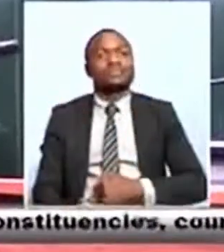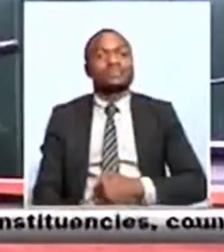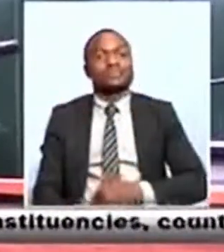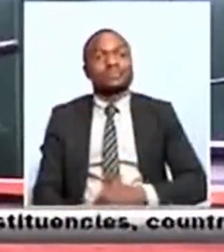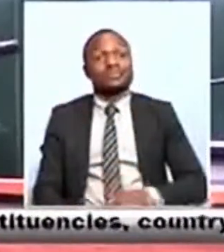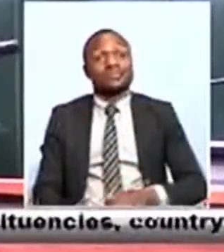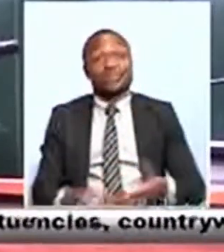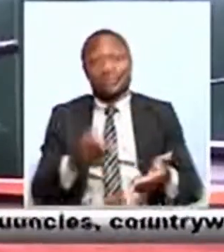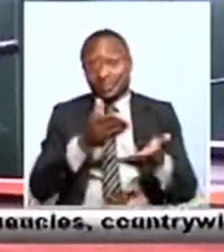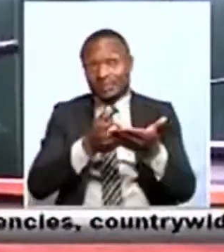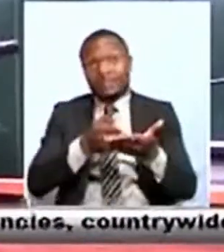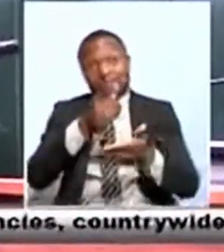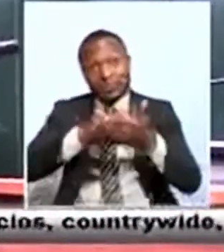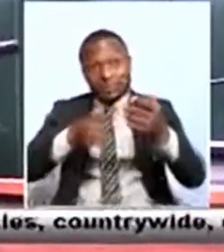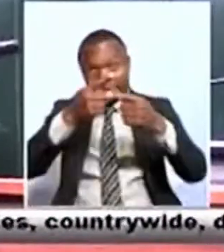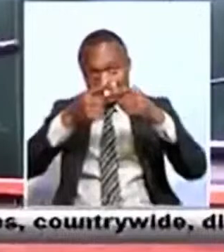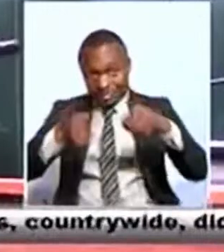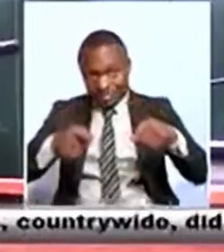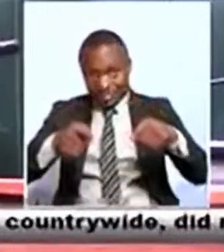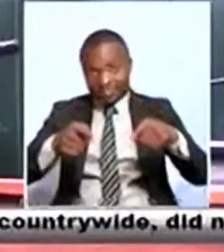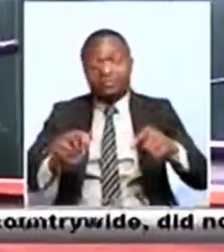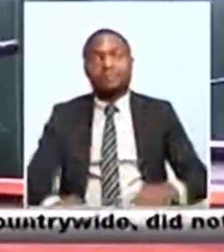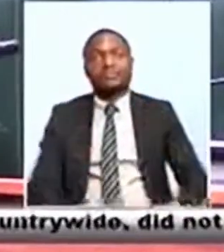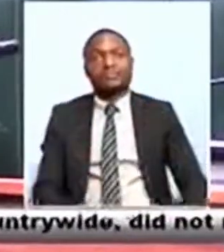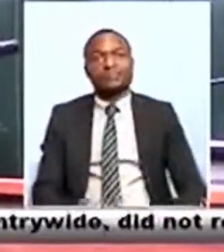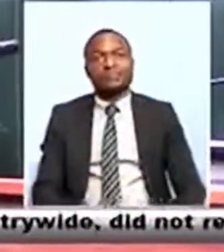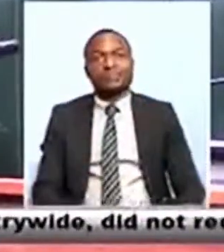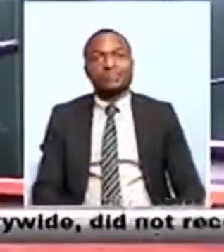This is what was happening, and